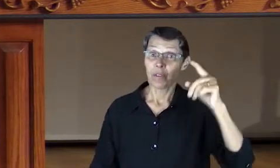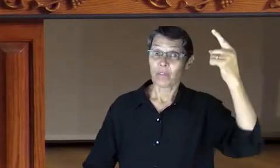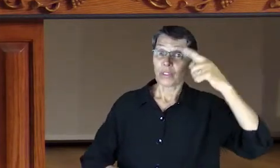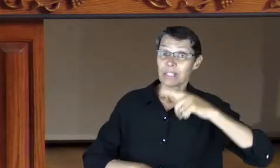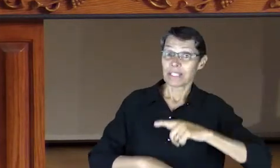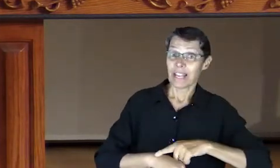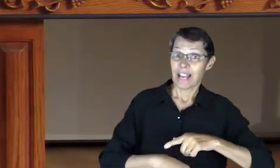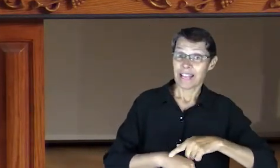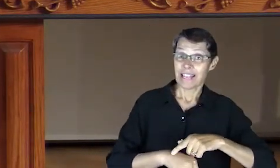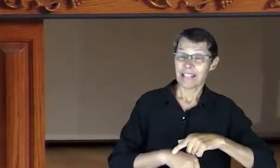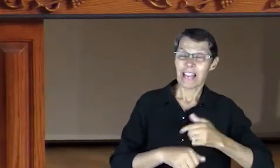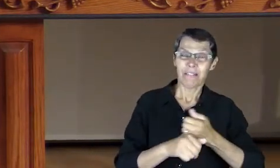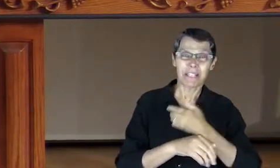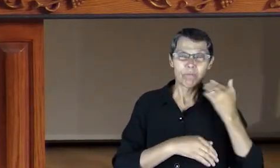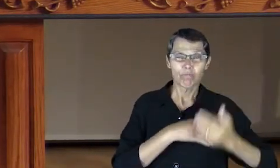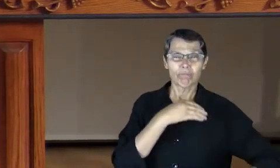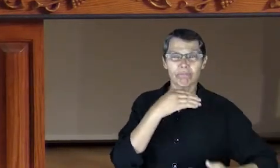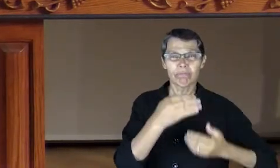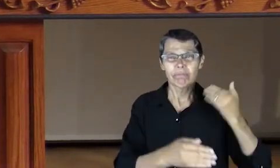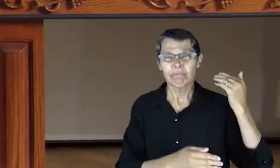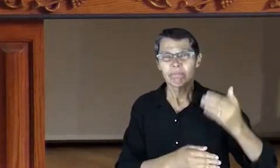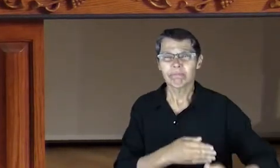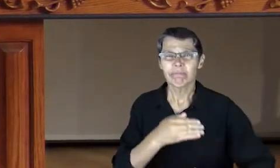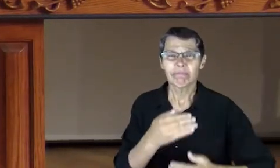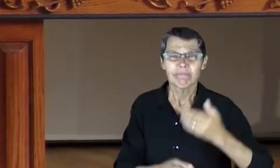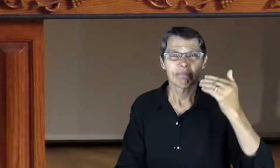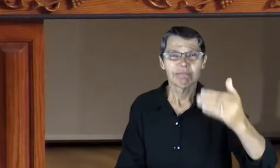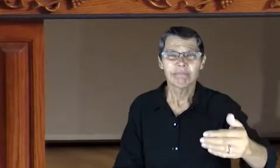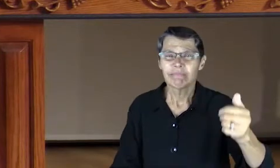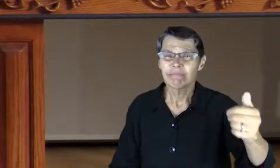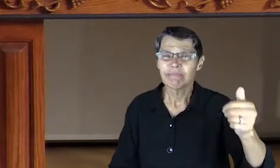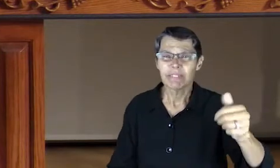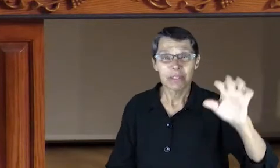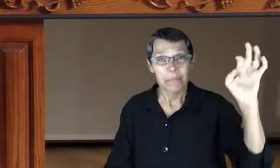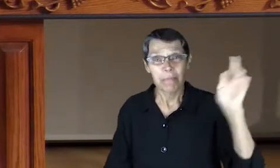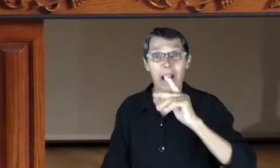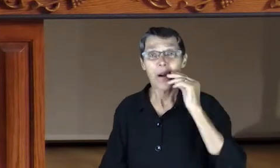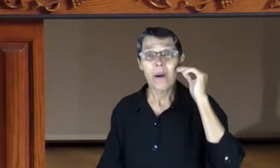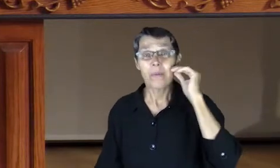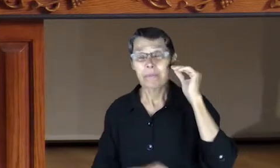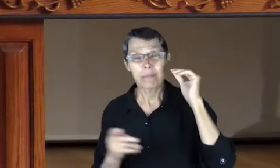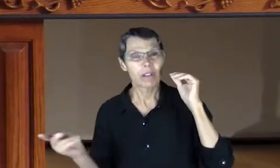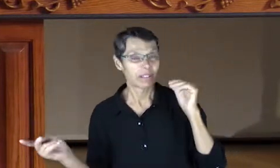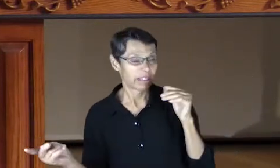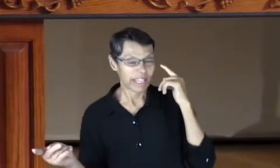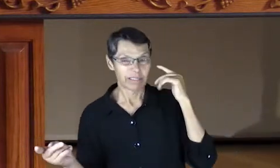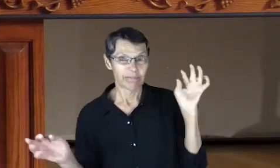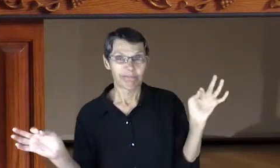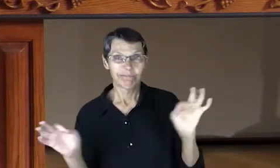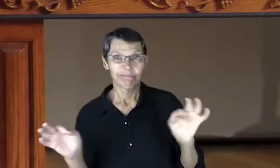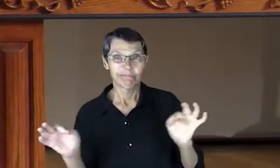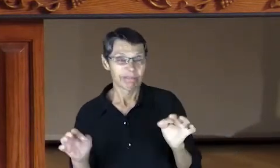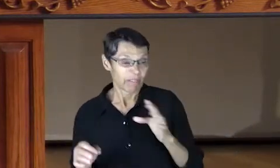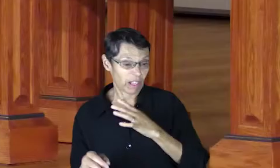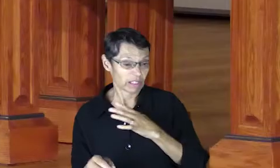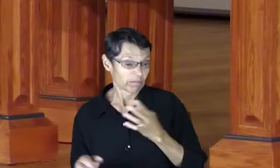maybe for the first time after everything's been going well, and no one there seems to be that impressed.